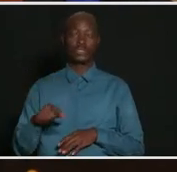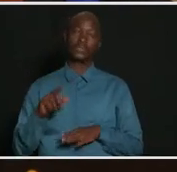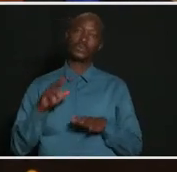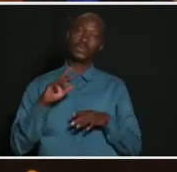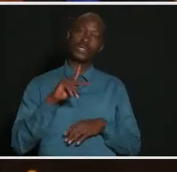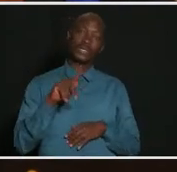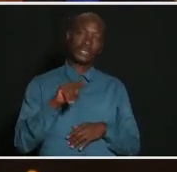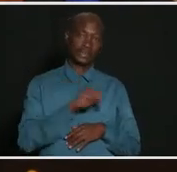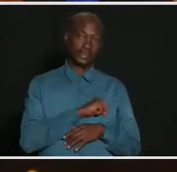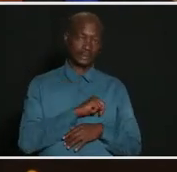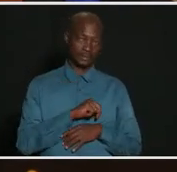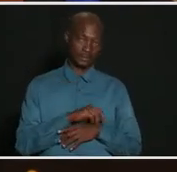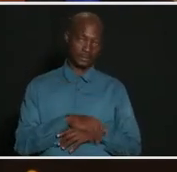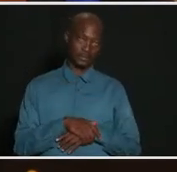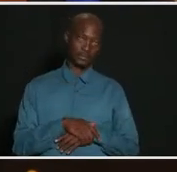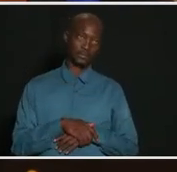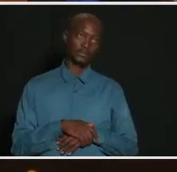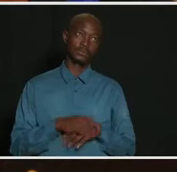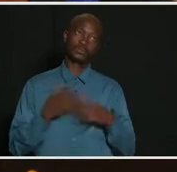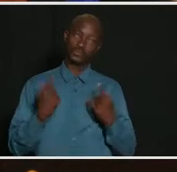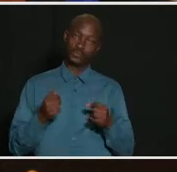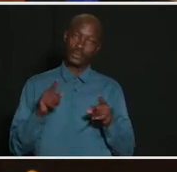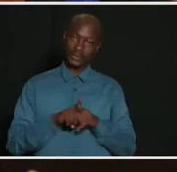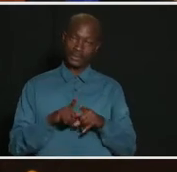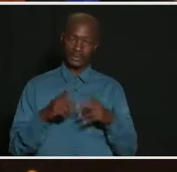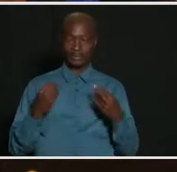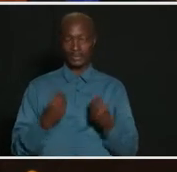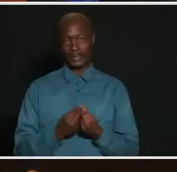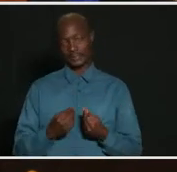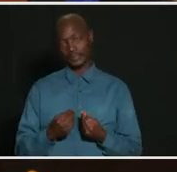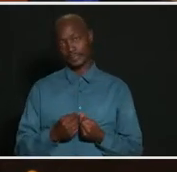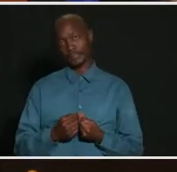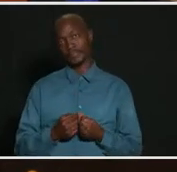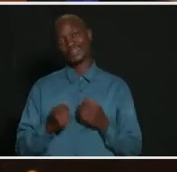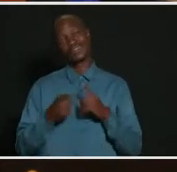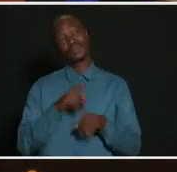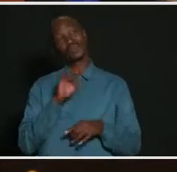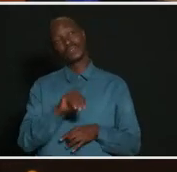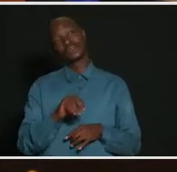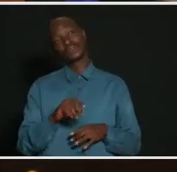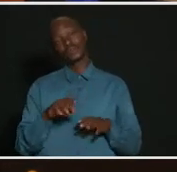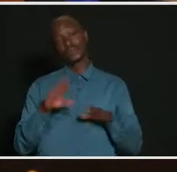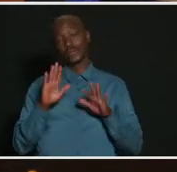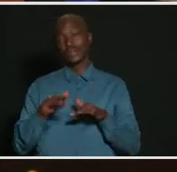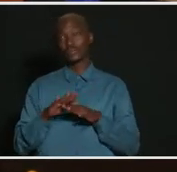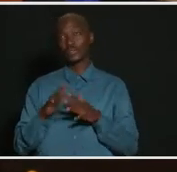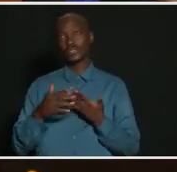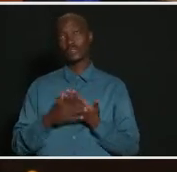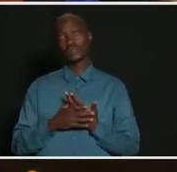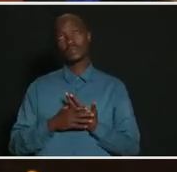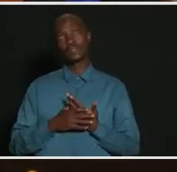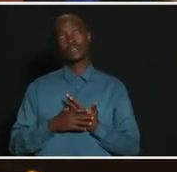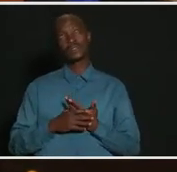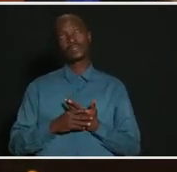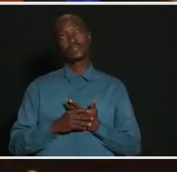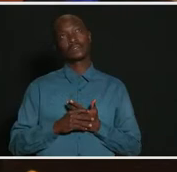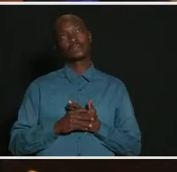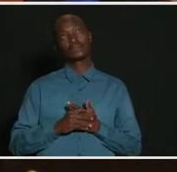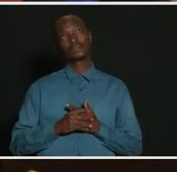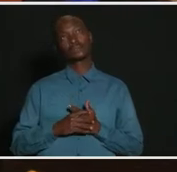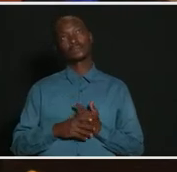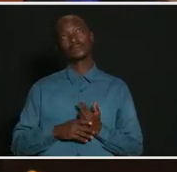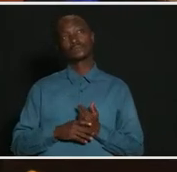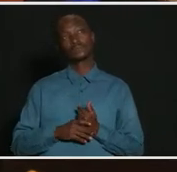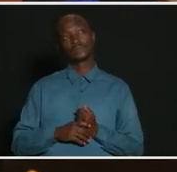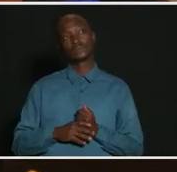are in kwazulu-natal doing the same thing then from there we'll be left with a the